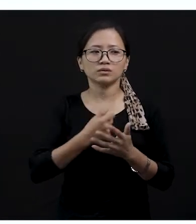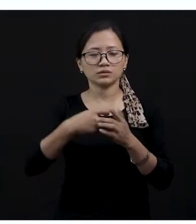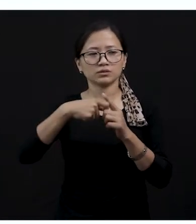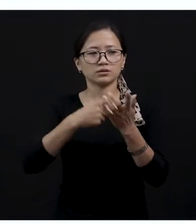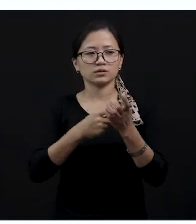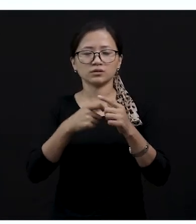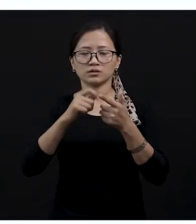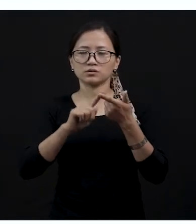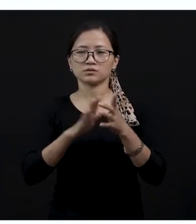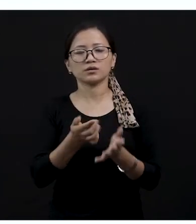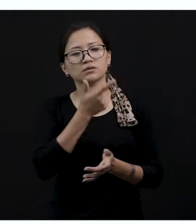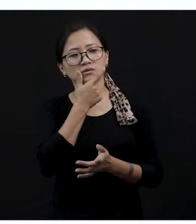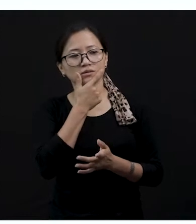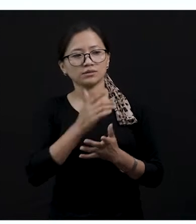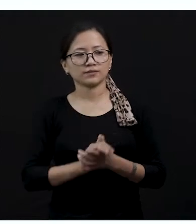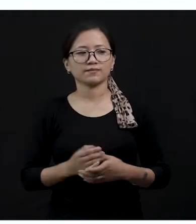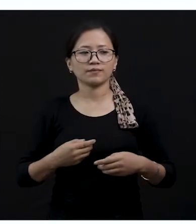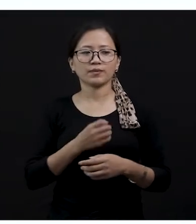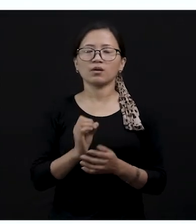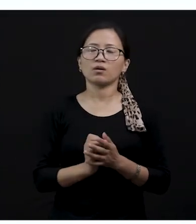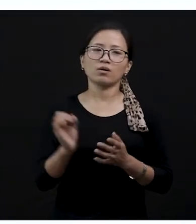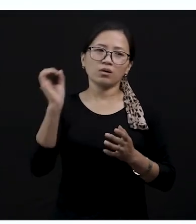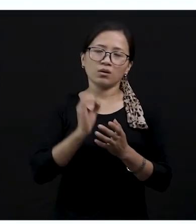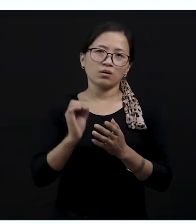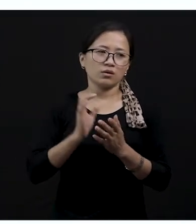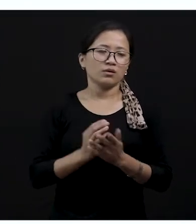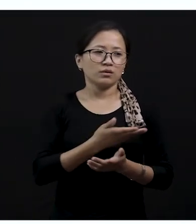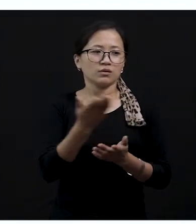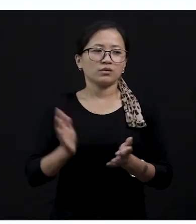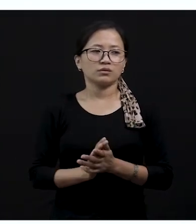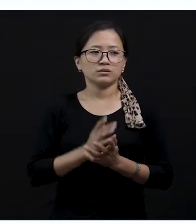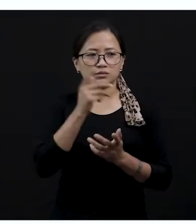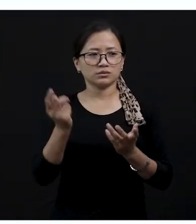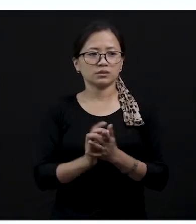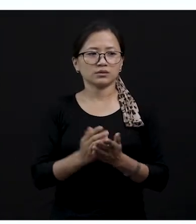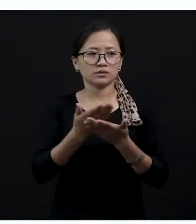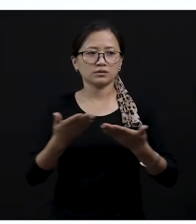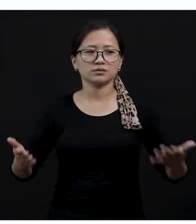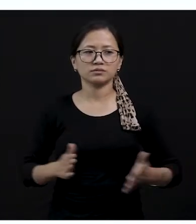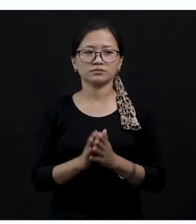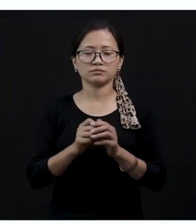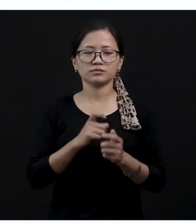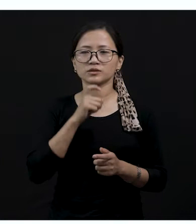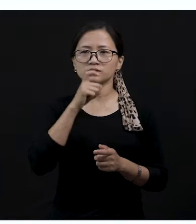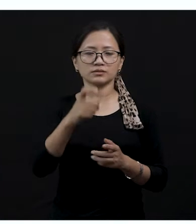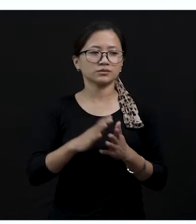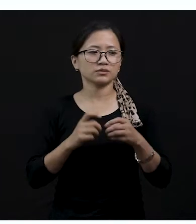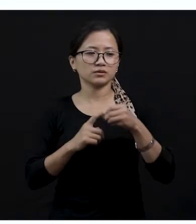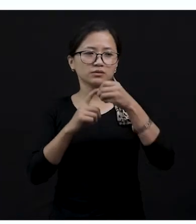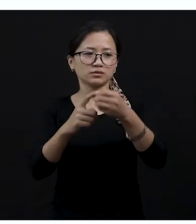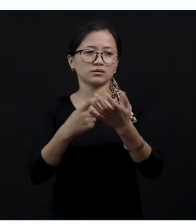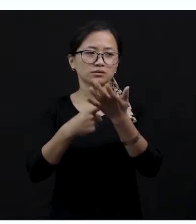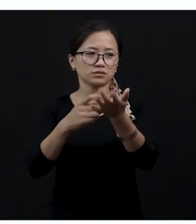old drag laughed. Oh, there wasn't a thing that didn't respond when